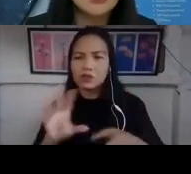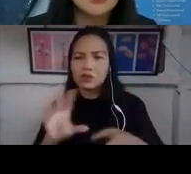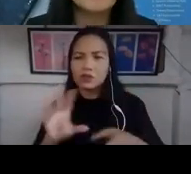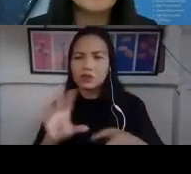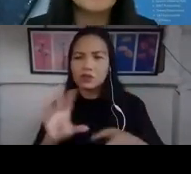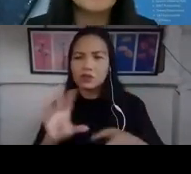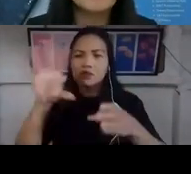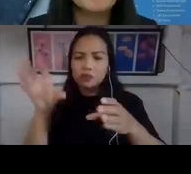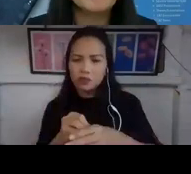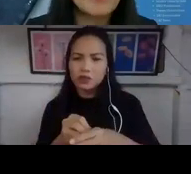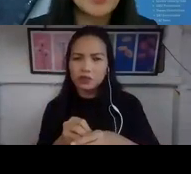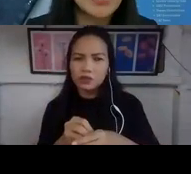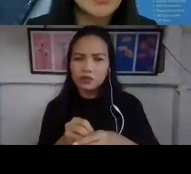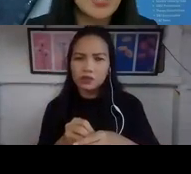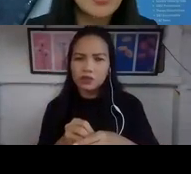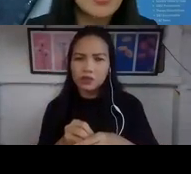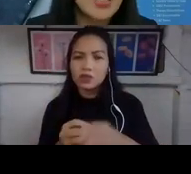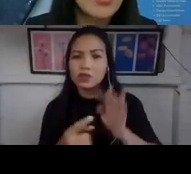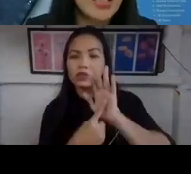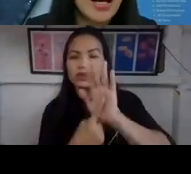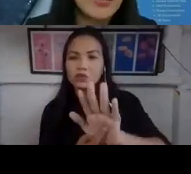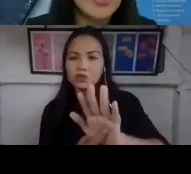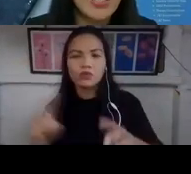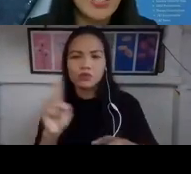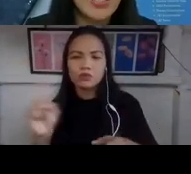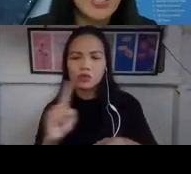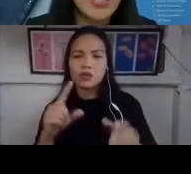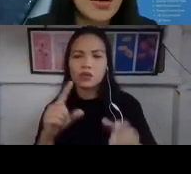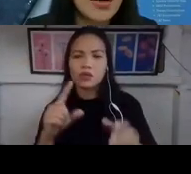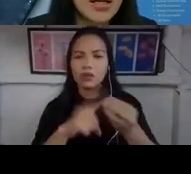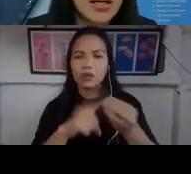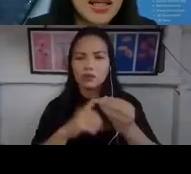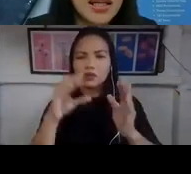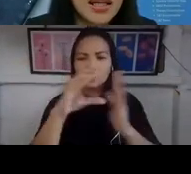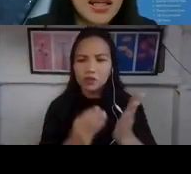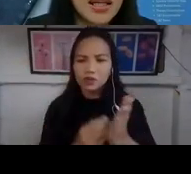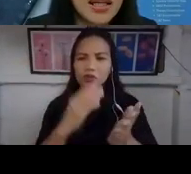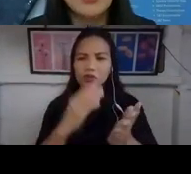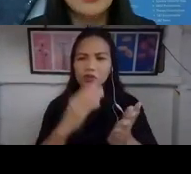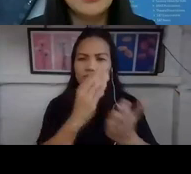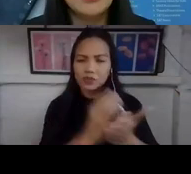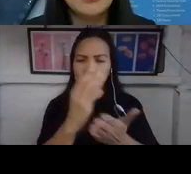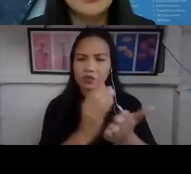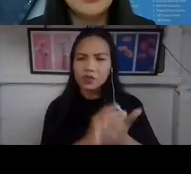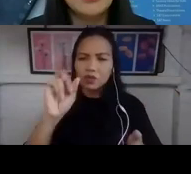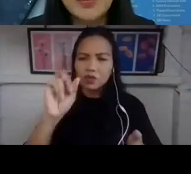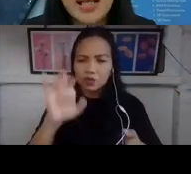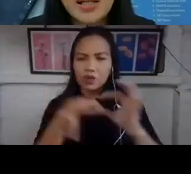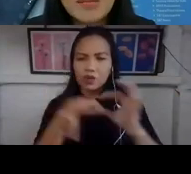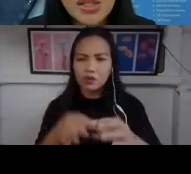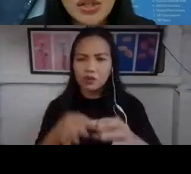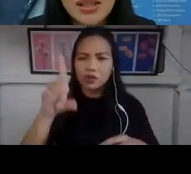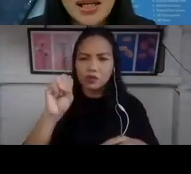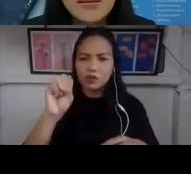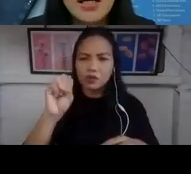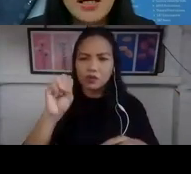for e-learning purposes. And then we have the Impacts Orientation. Okay? So pwede po tayong